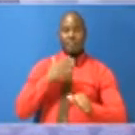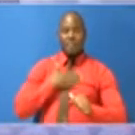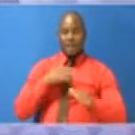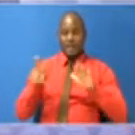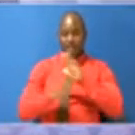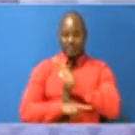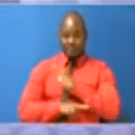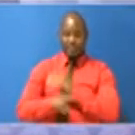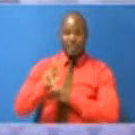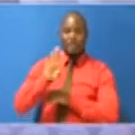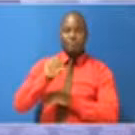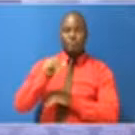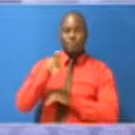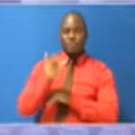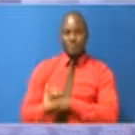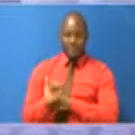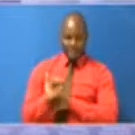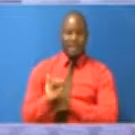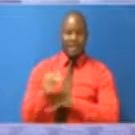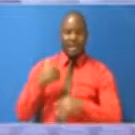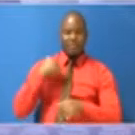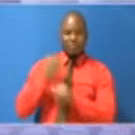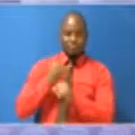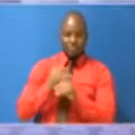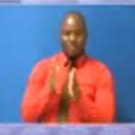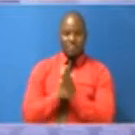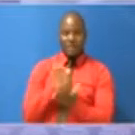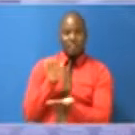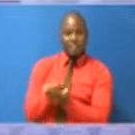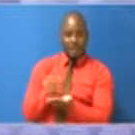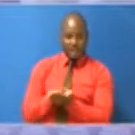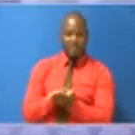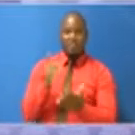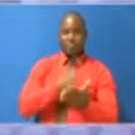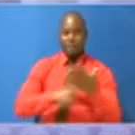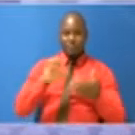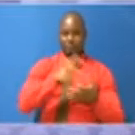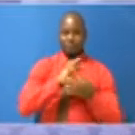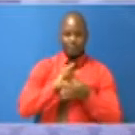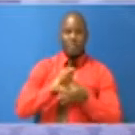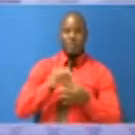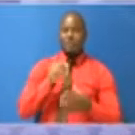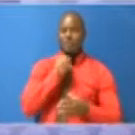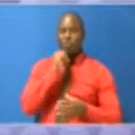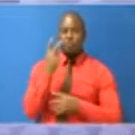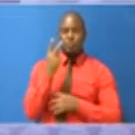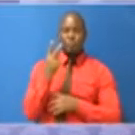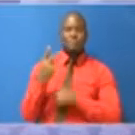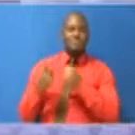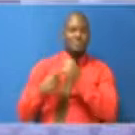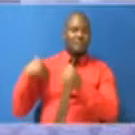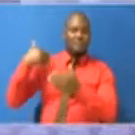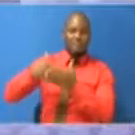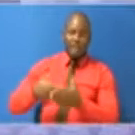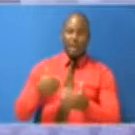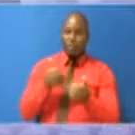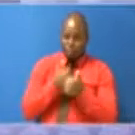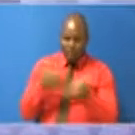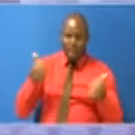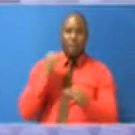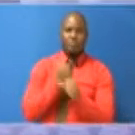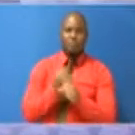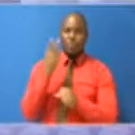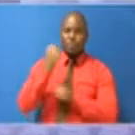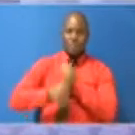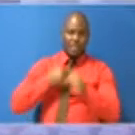um who has a stellar career as well in banking actually a proper corporate career not two years still here and there a proper career